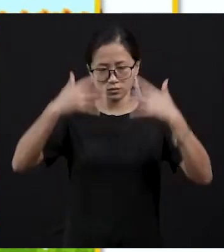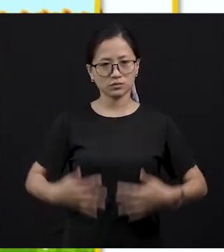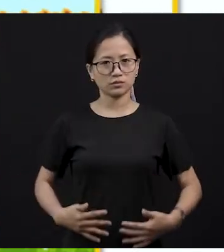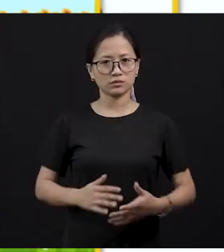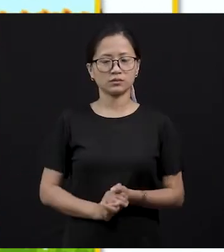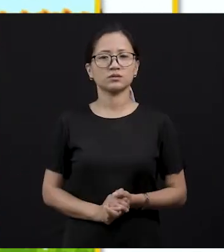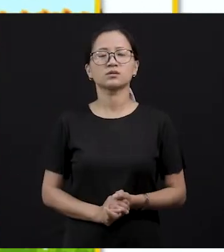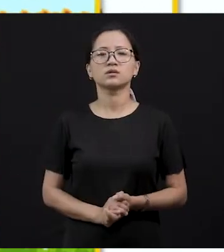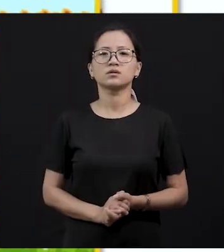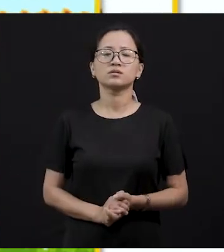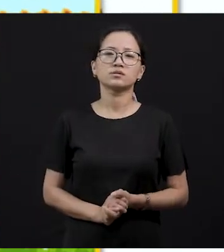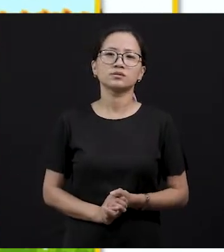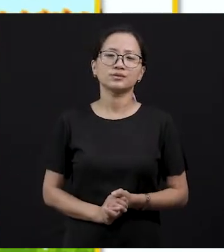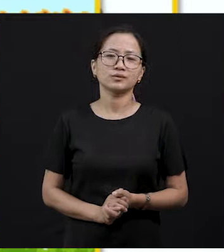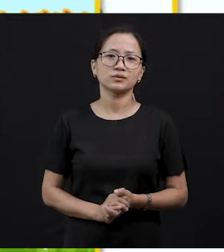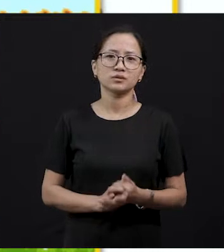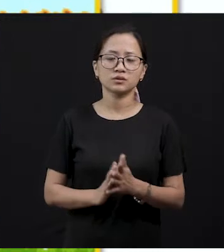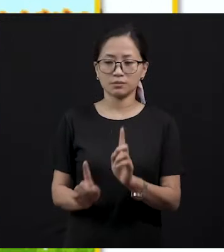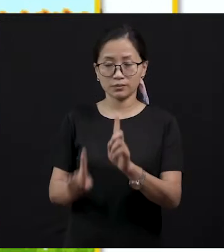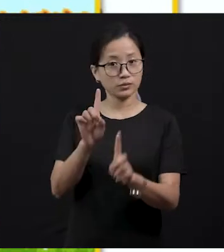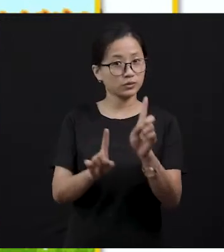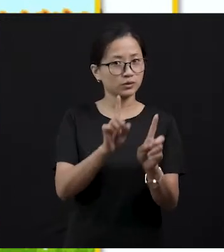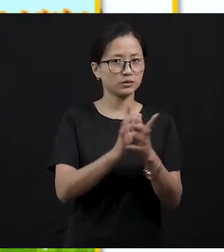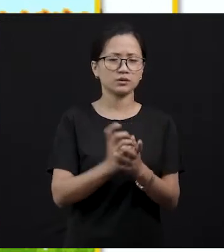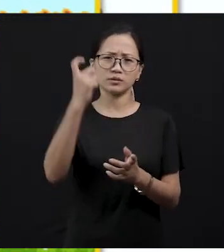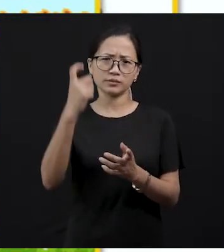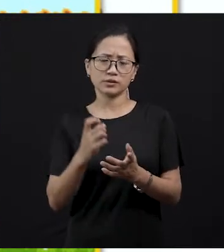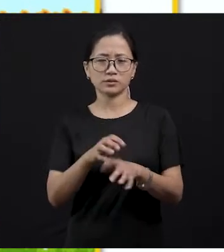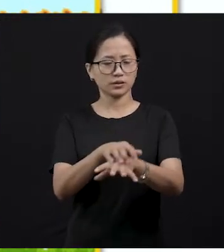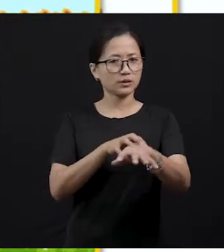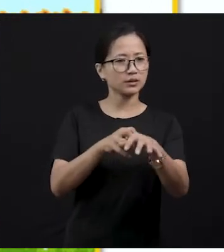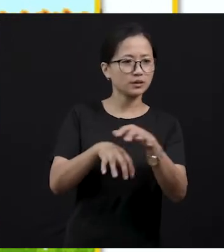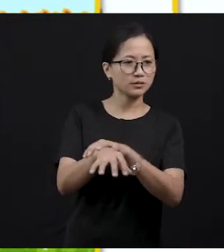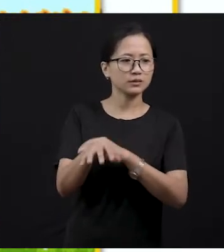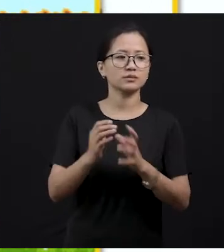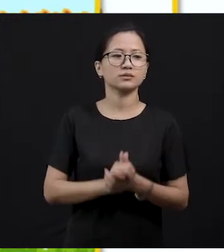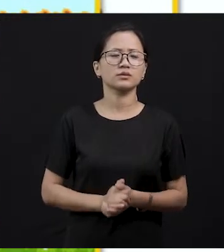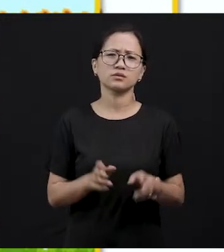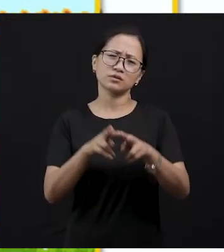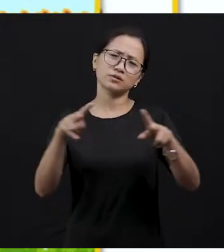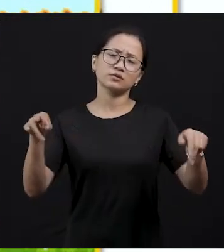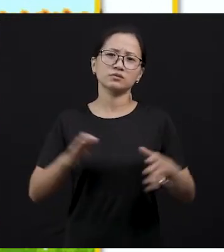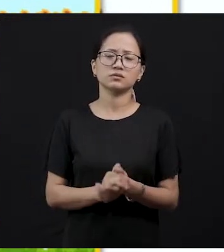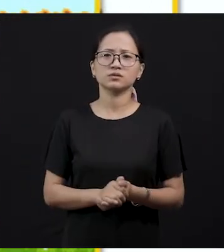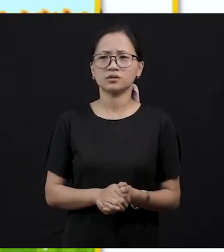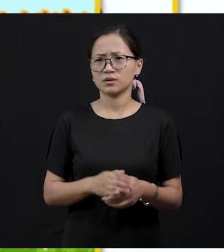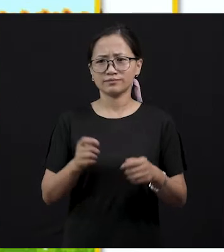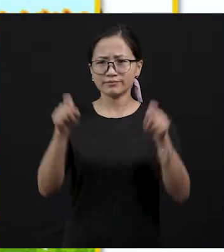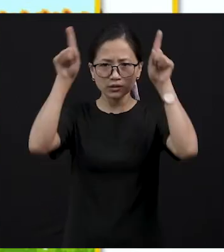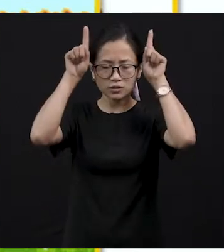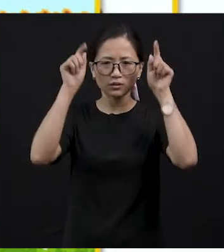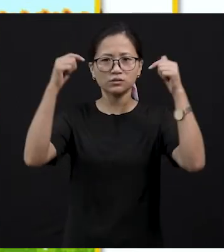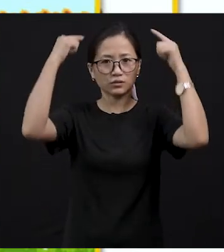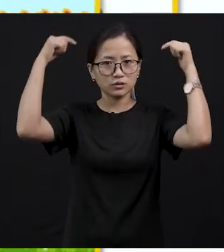beings, we depend on plants and animals. See all these different types of animals, cows,